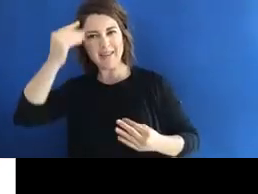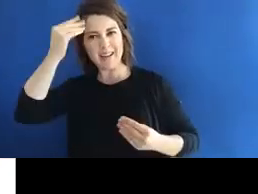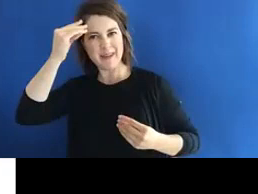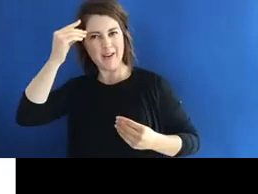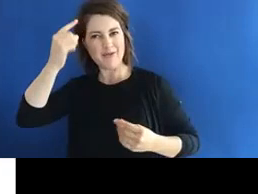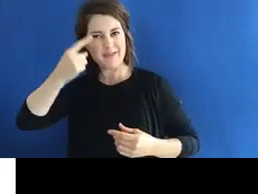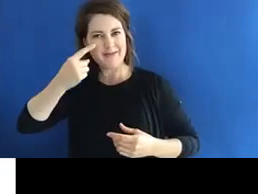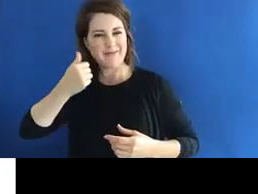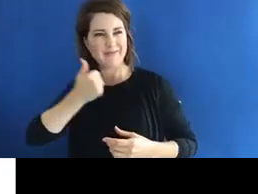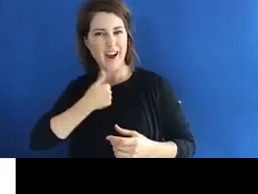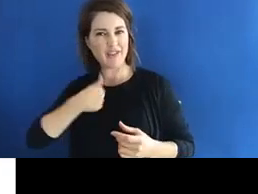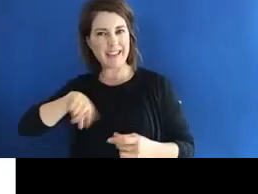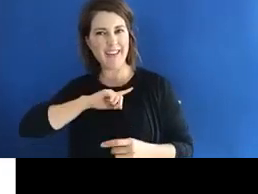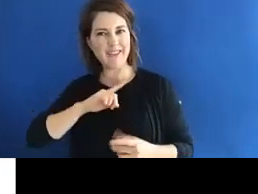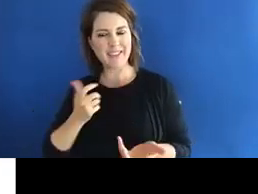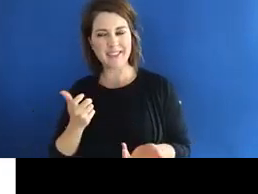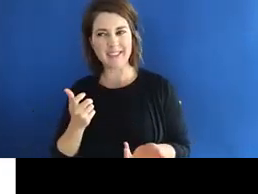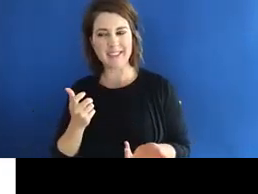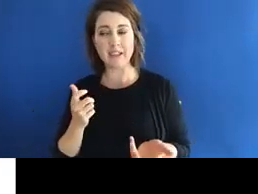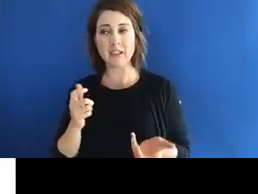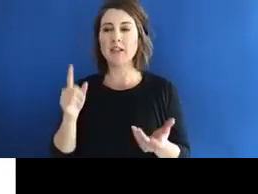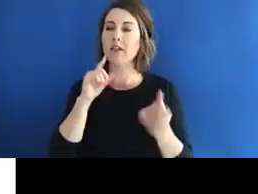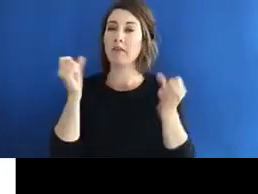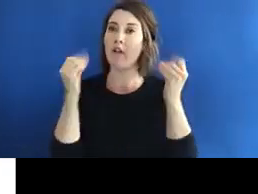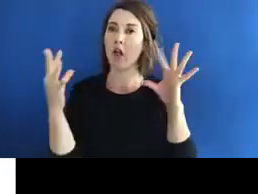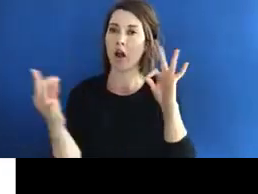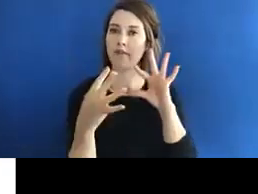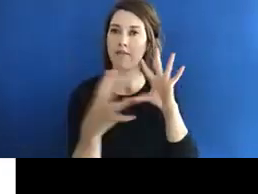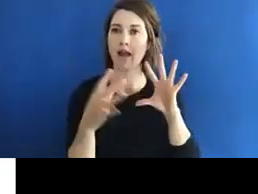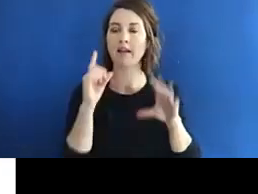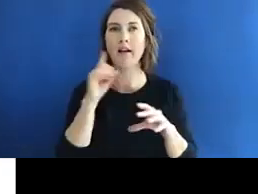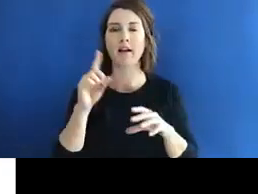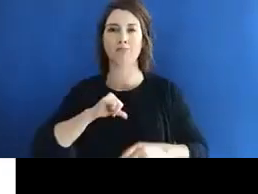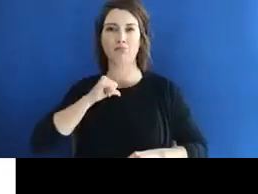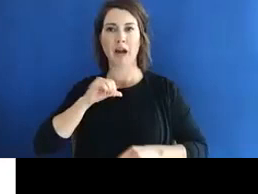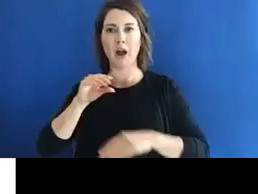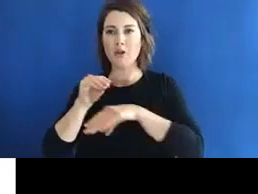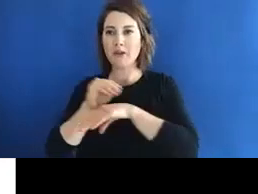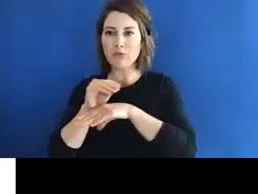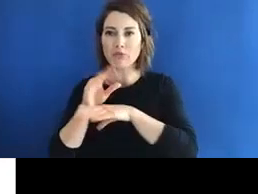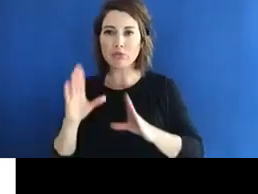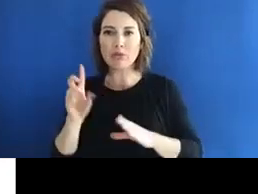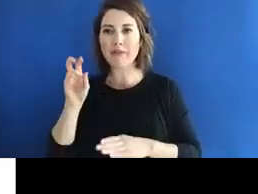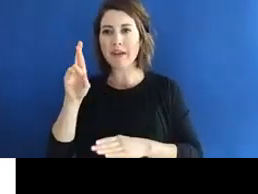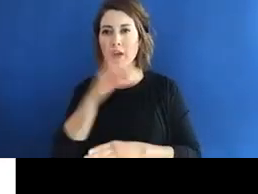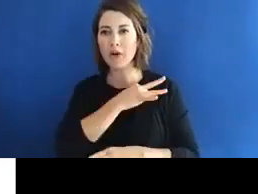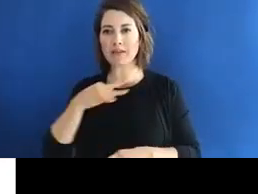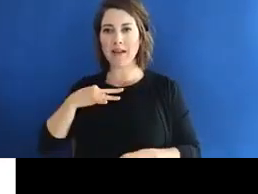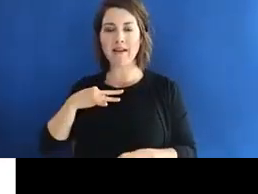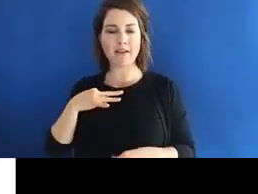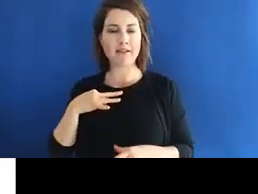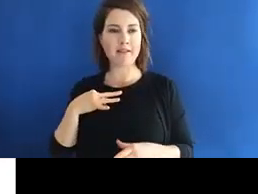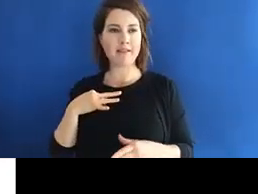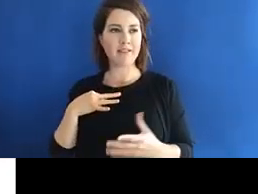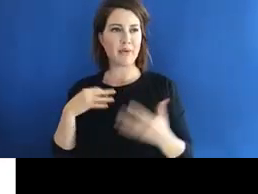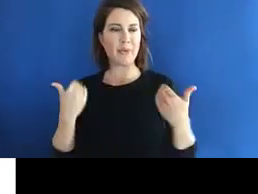and success stories received a lot of feedback about how proud counselors and VR staff were to be, how proud